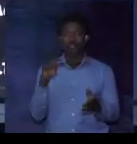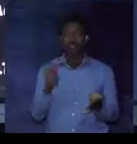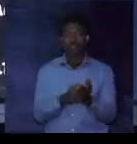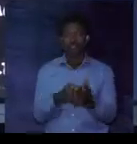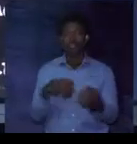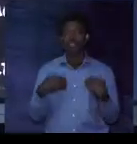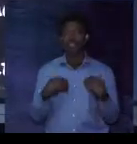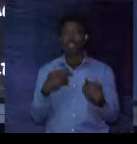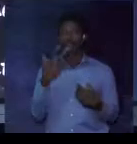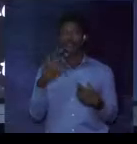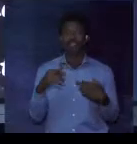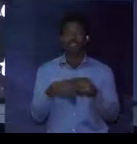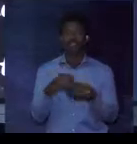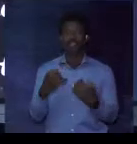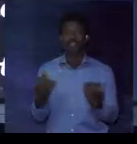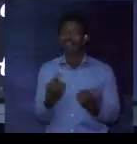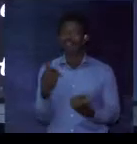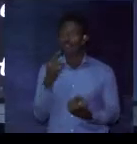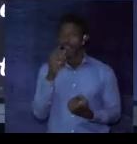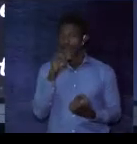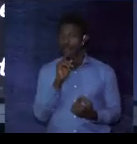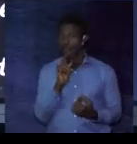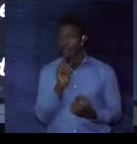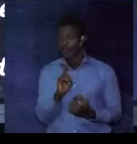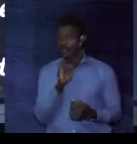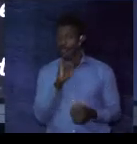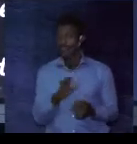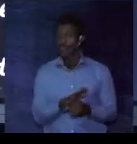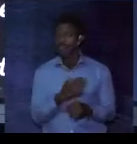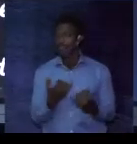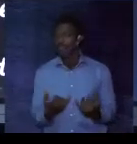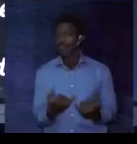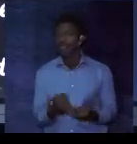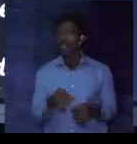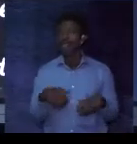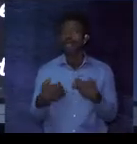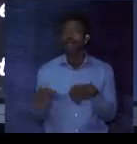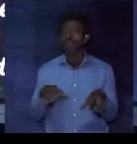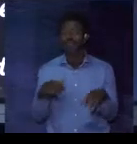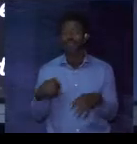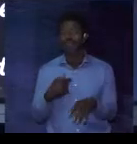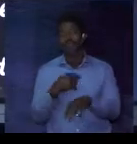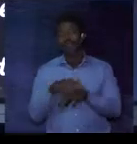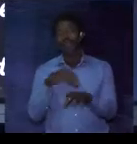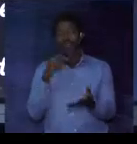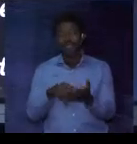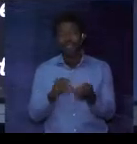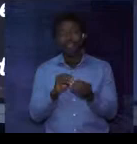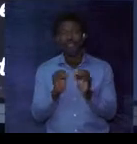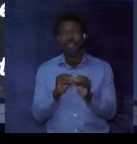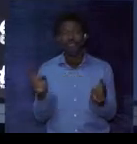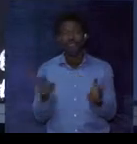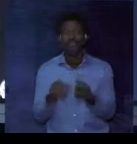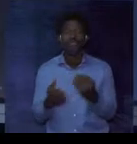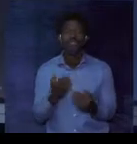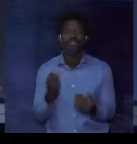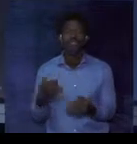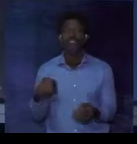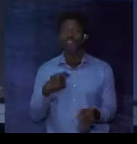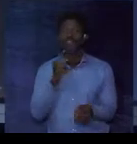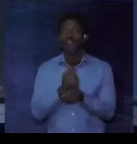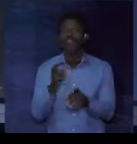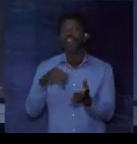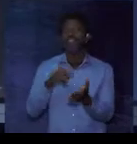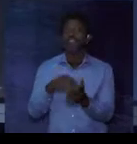has 3 rooms. But now only one of the rooms is occupied. Okay, so how do we call this number? Very easy to